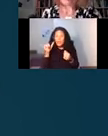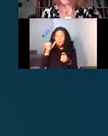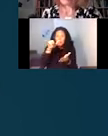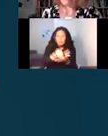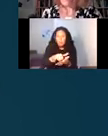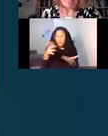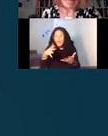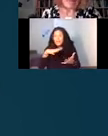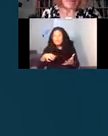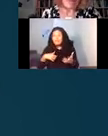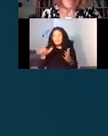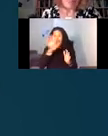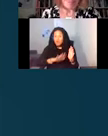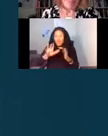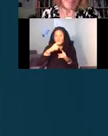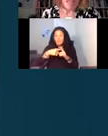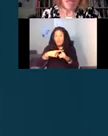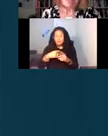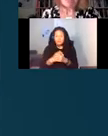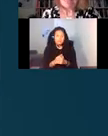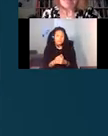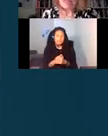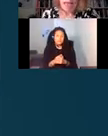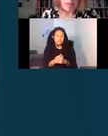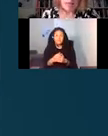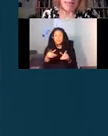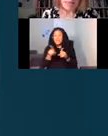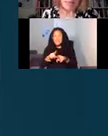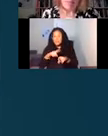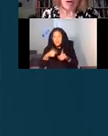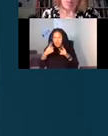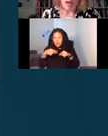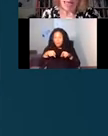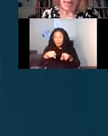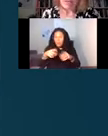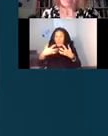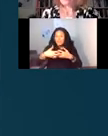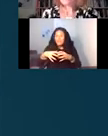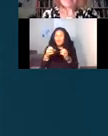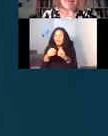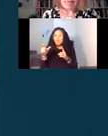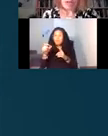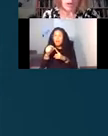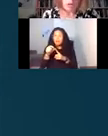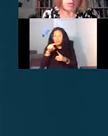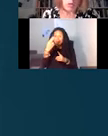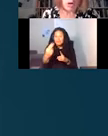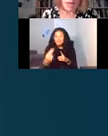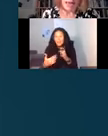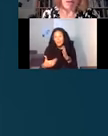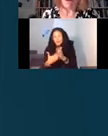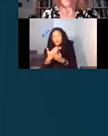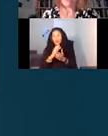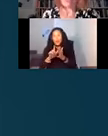they were needed around England. And at the same time, the engineer Beryl Platt was designing the new